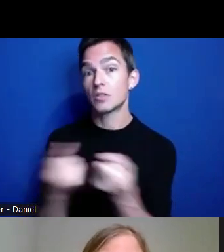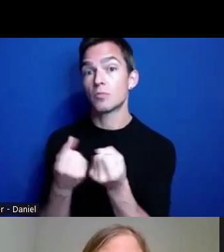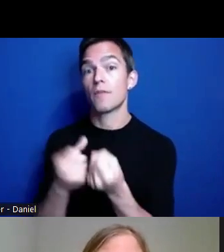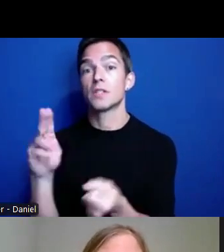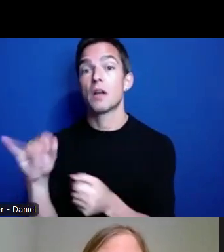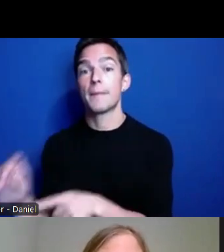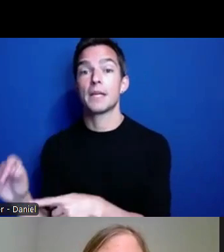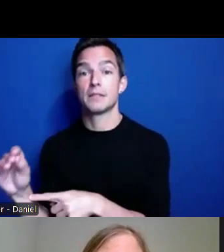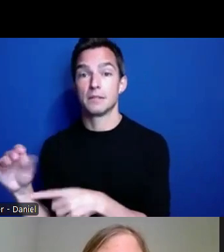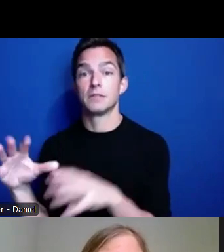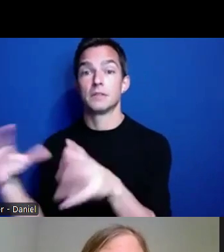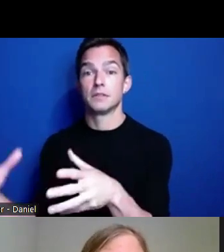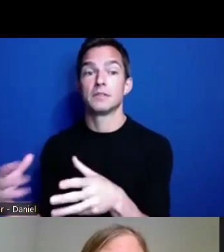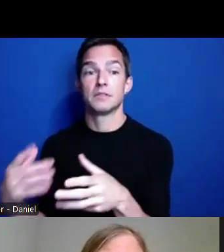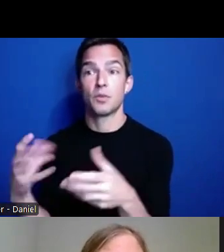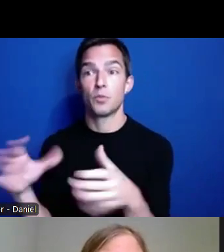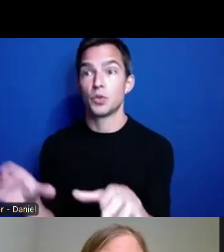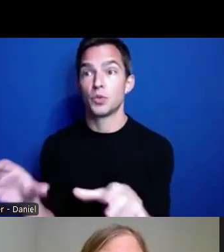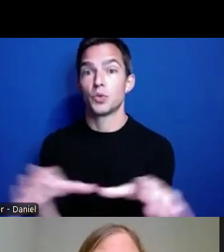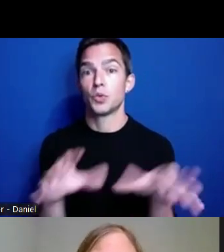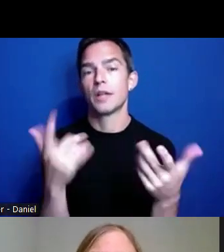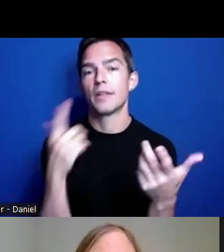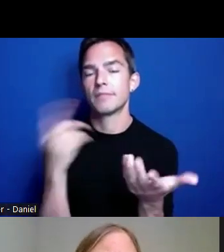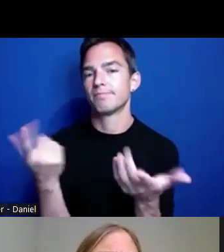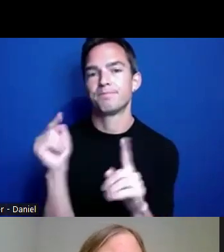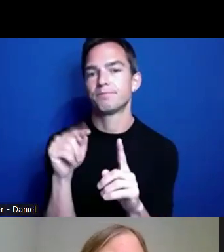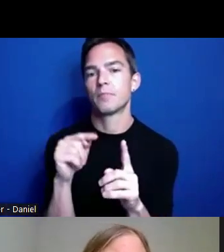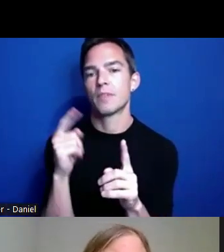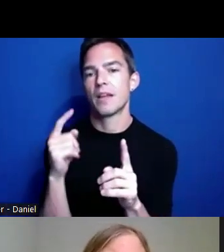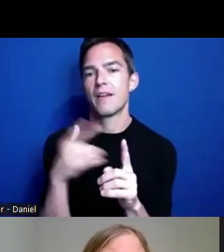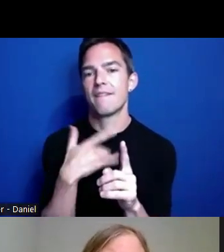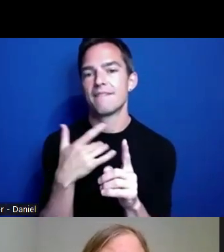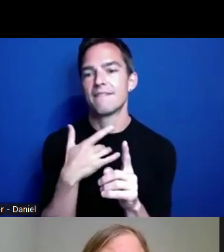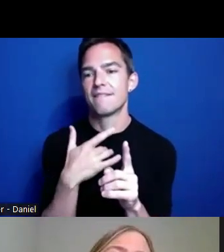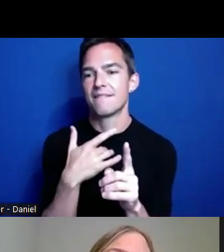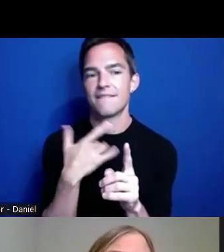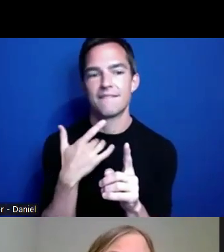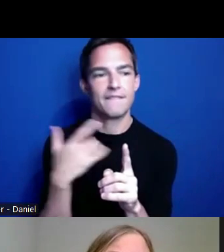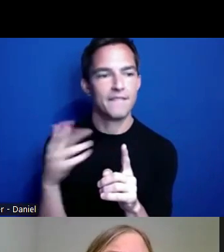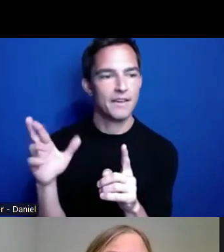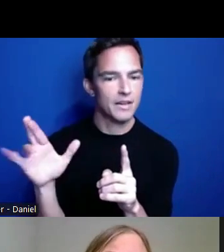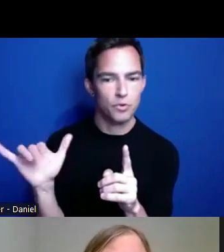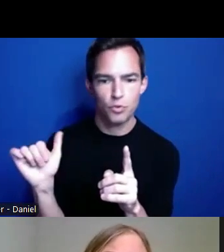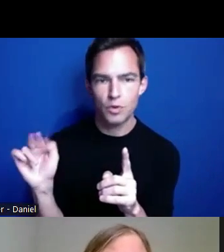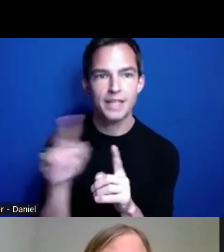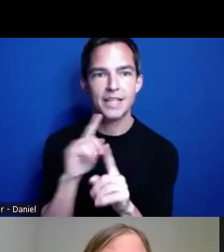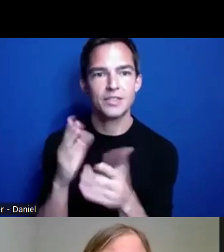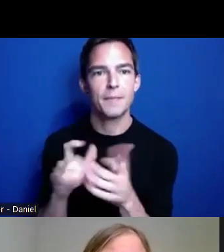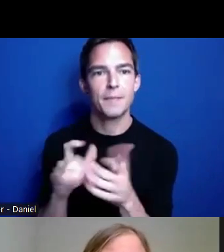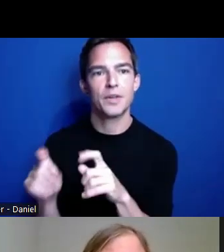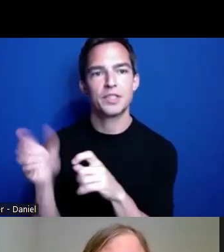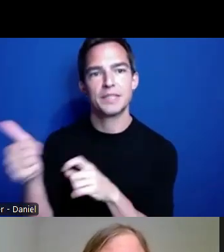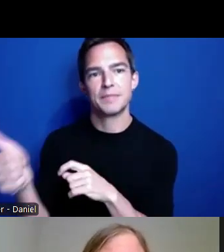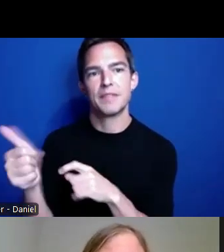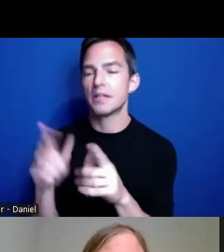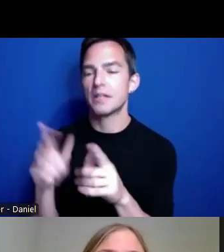that we do. So I think that those both things, I feel Wolf Ryan answered some of the question himself. And also, yes, there's some